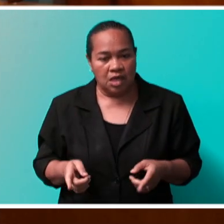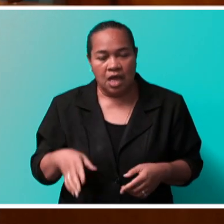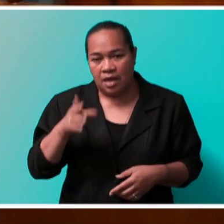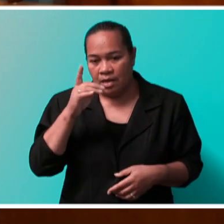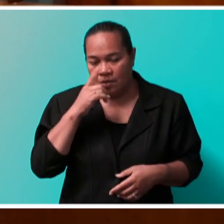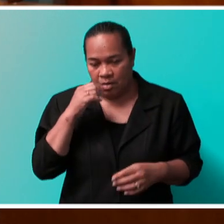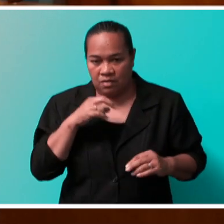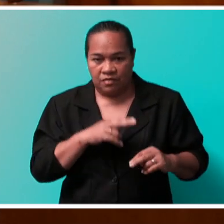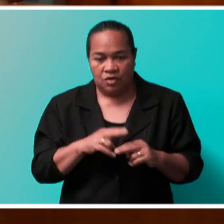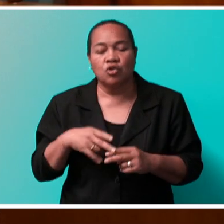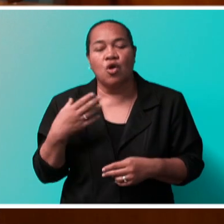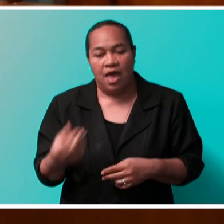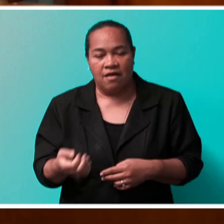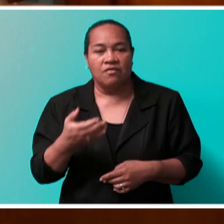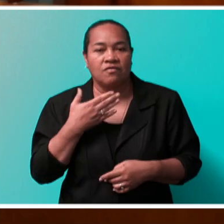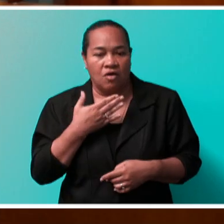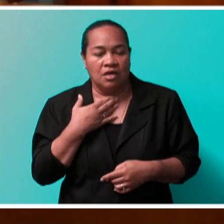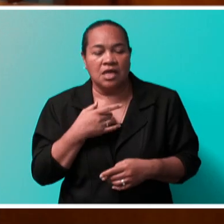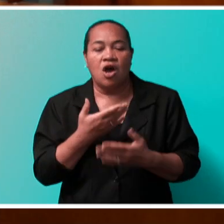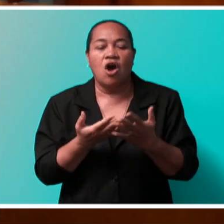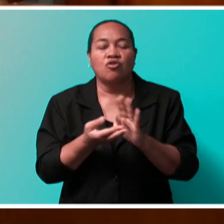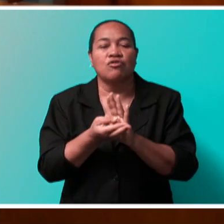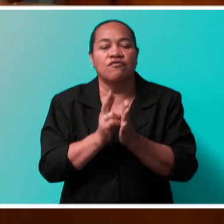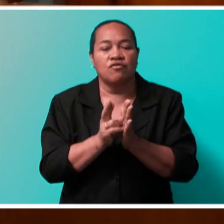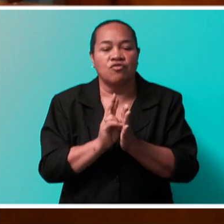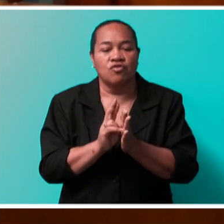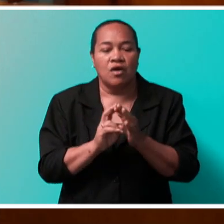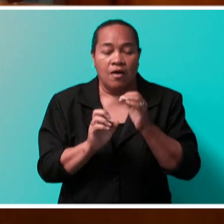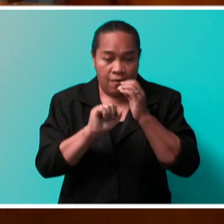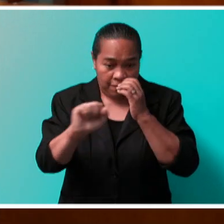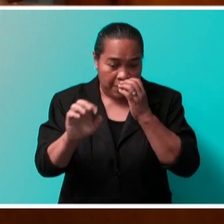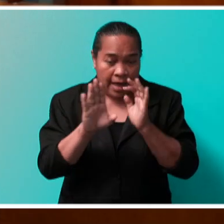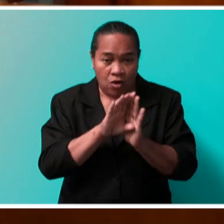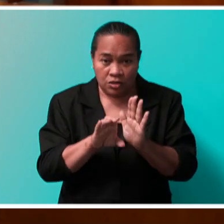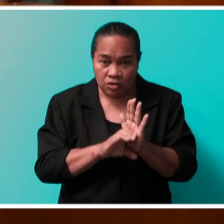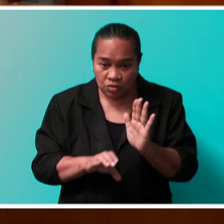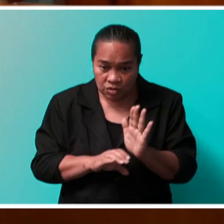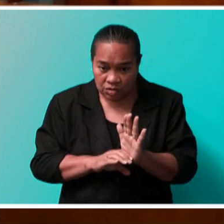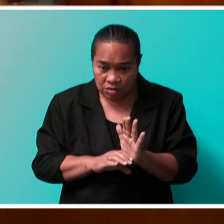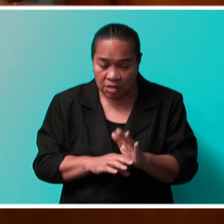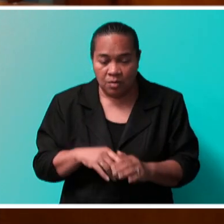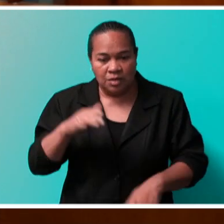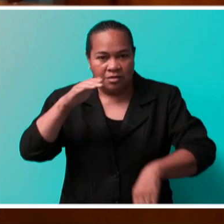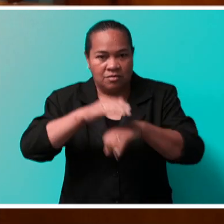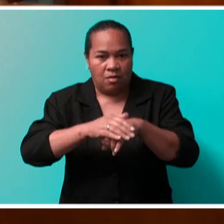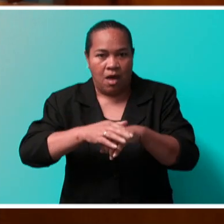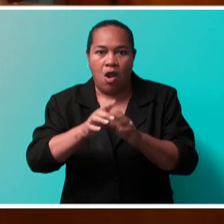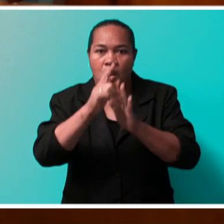to have a say in the review of their constitution, the supreme law of this land.